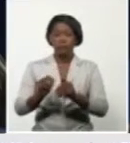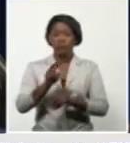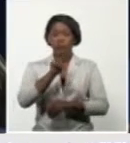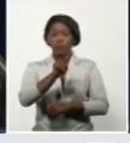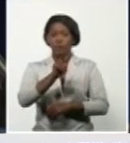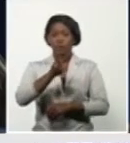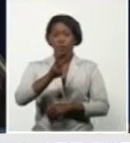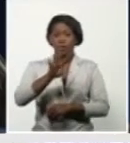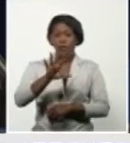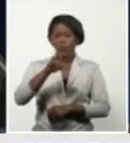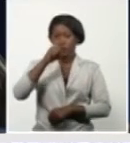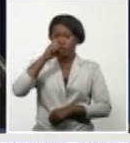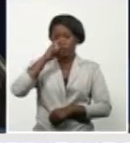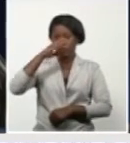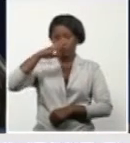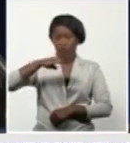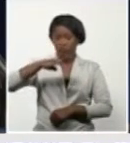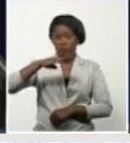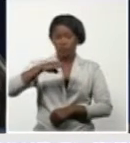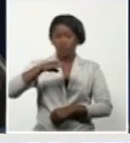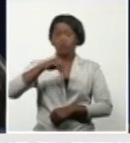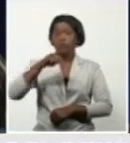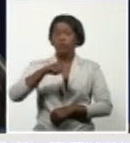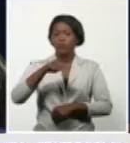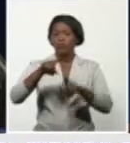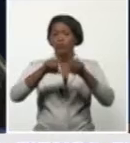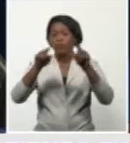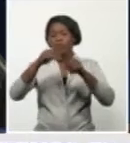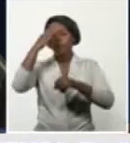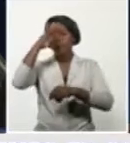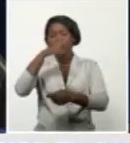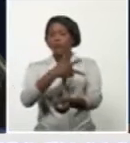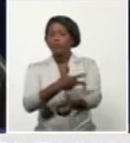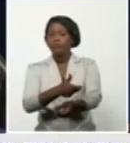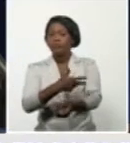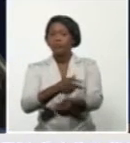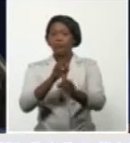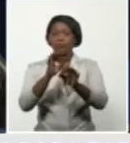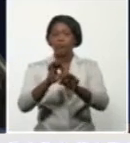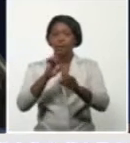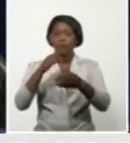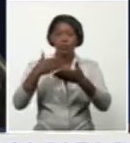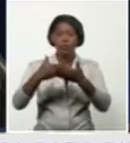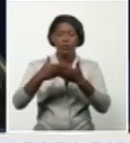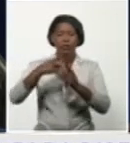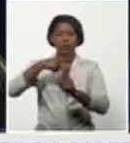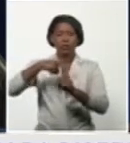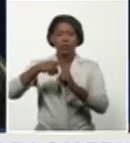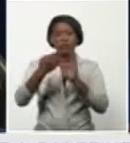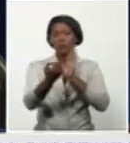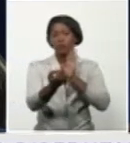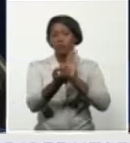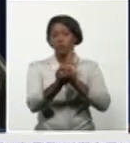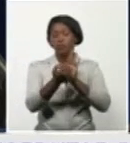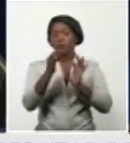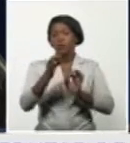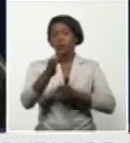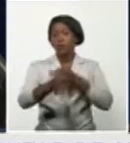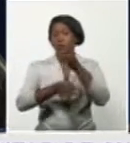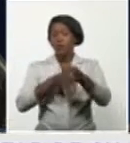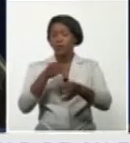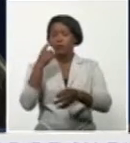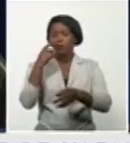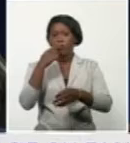235 children have been diagnosed with the disease on the island.